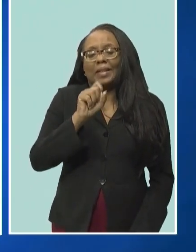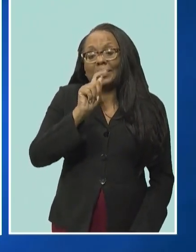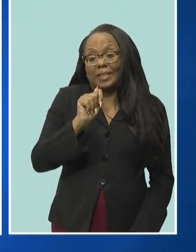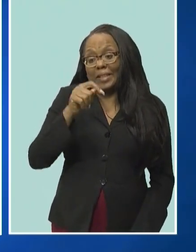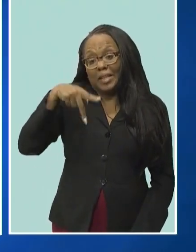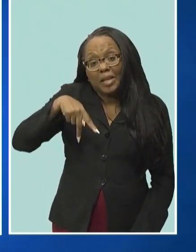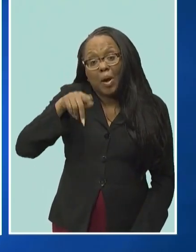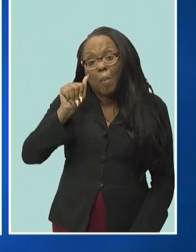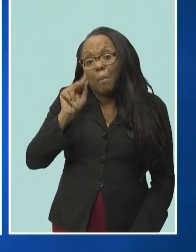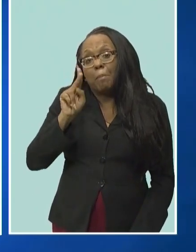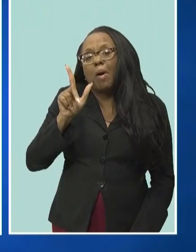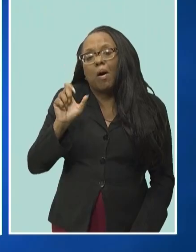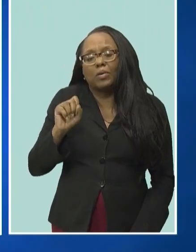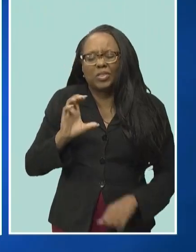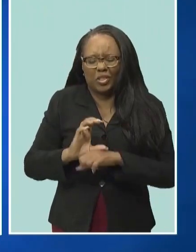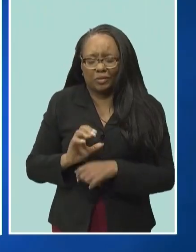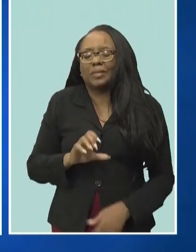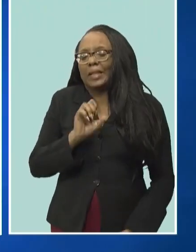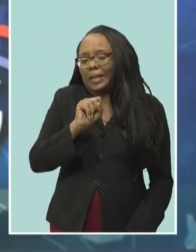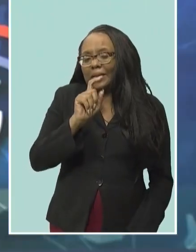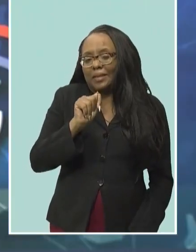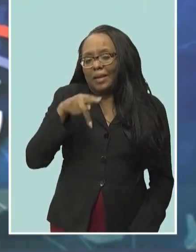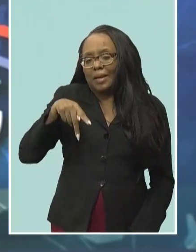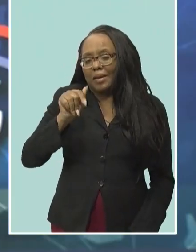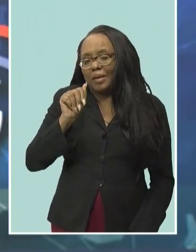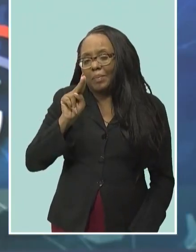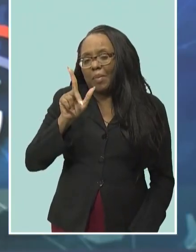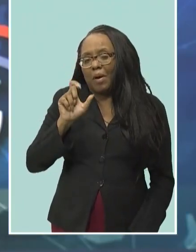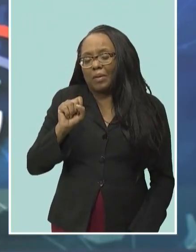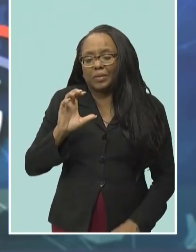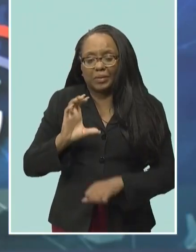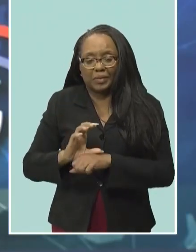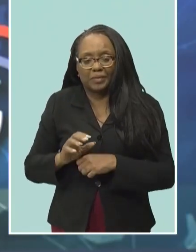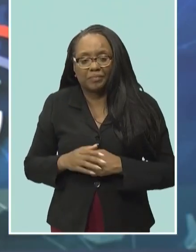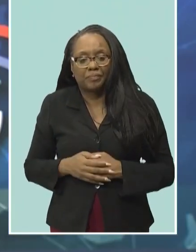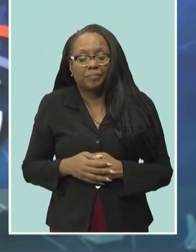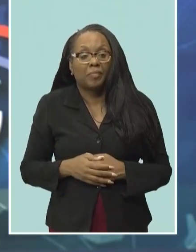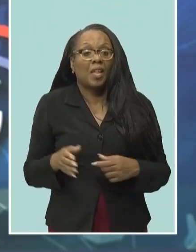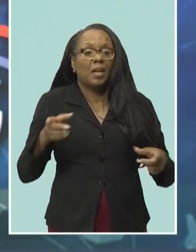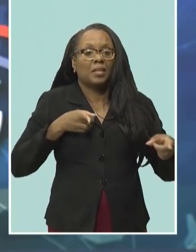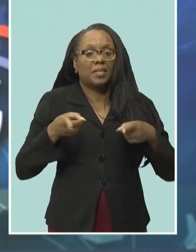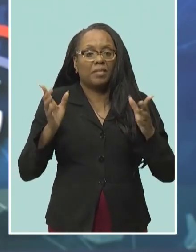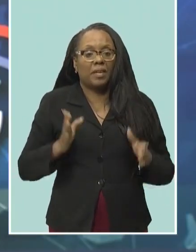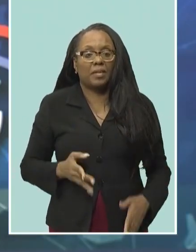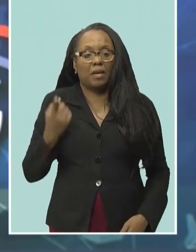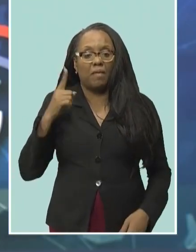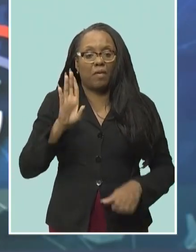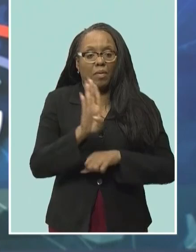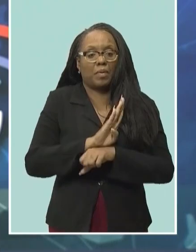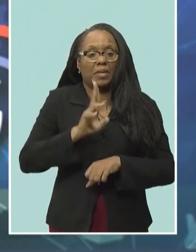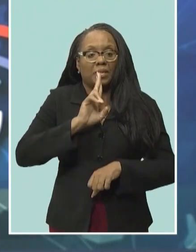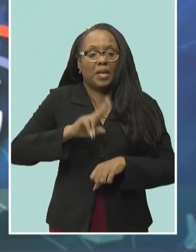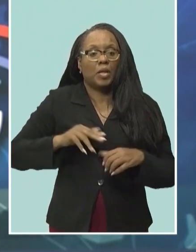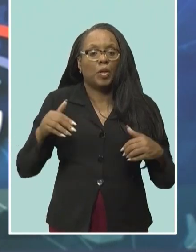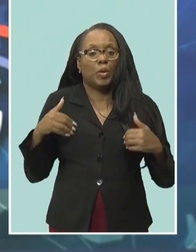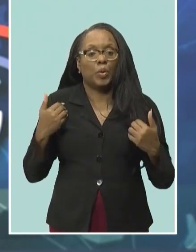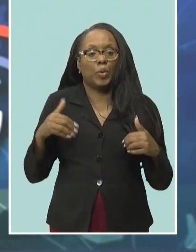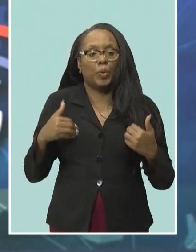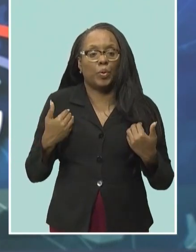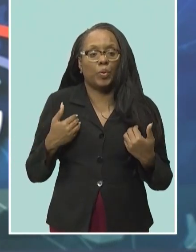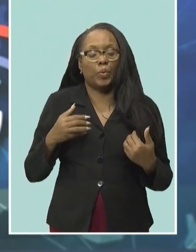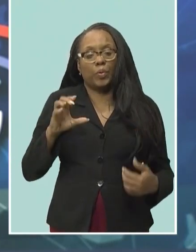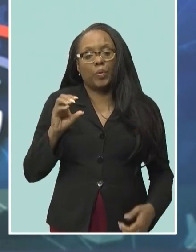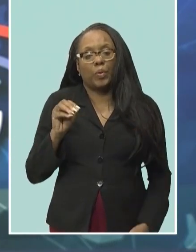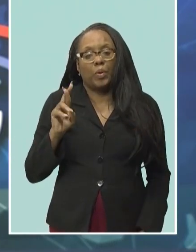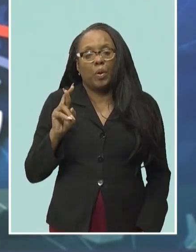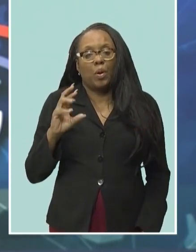McCaskey, CBC News. The director of the Barbados National Youth Symphony Orchestra, Joy Knight, is celebrating 25